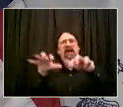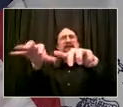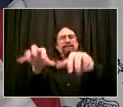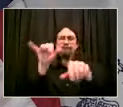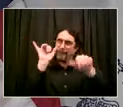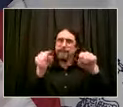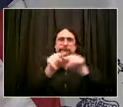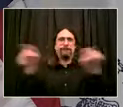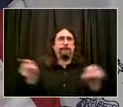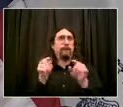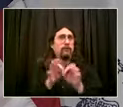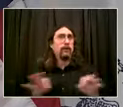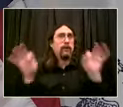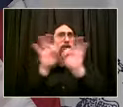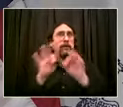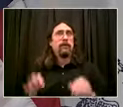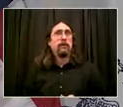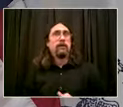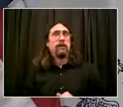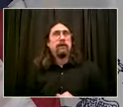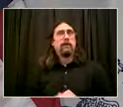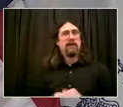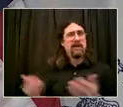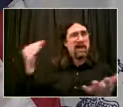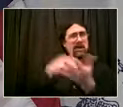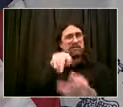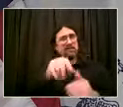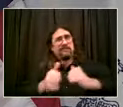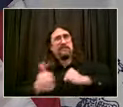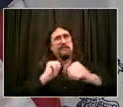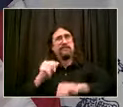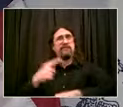but like every marathon, there's an end in sight, there's a